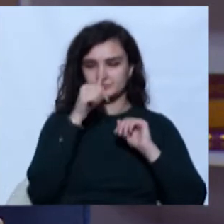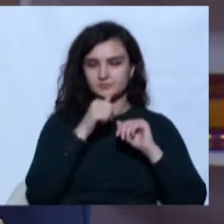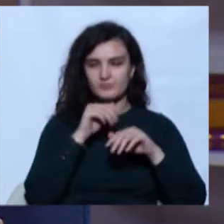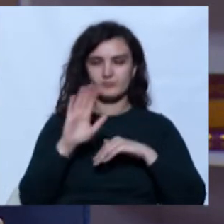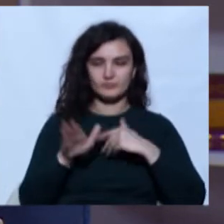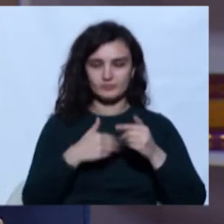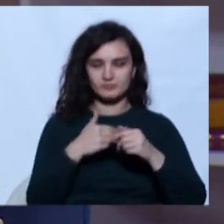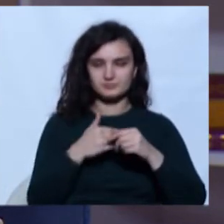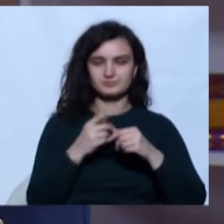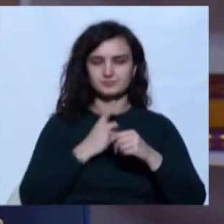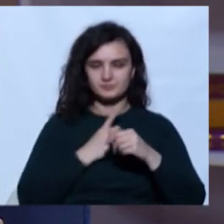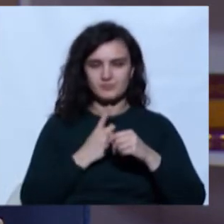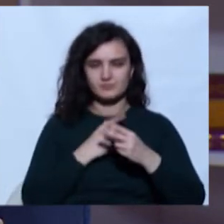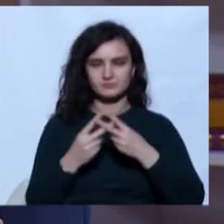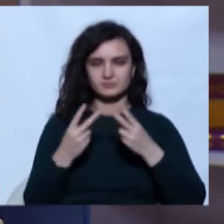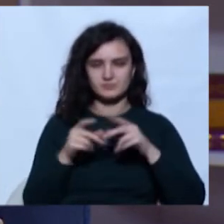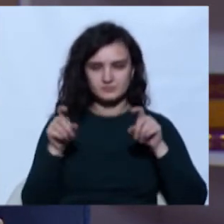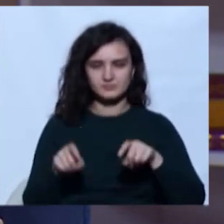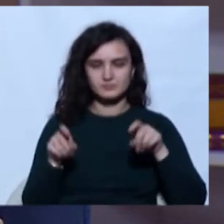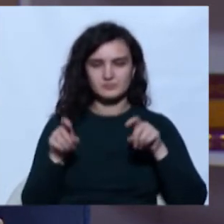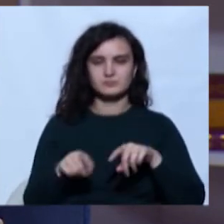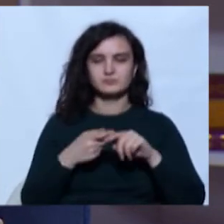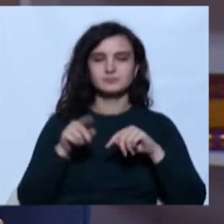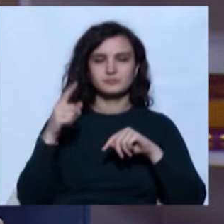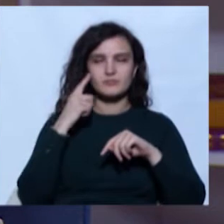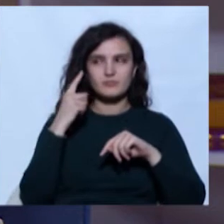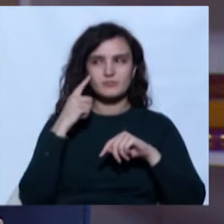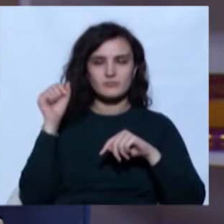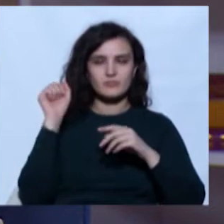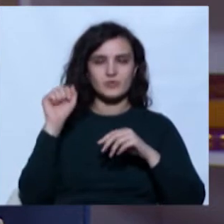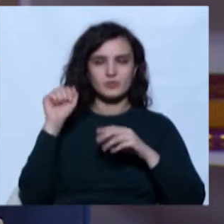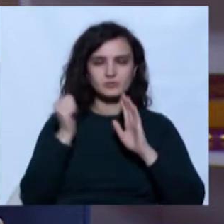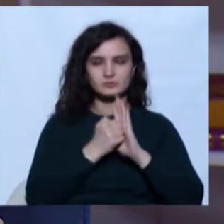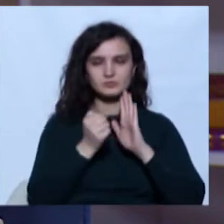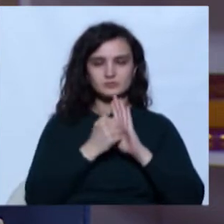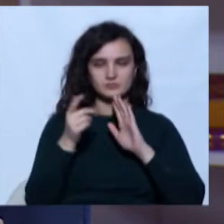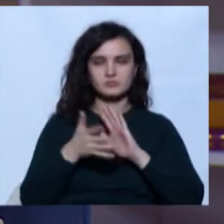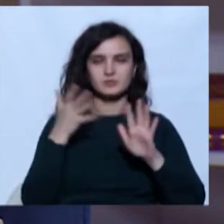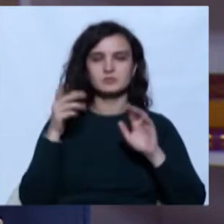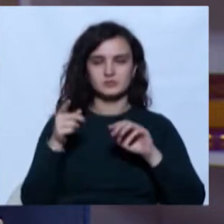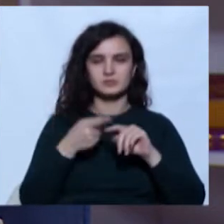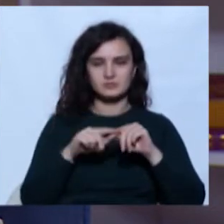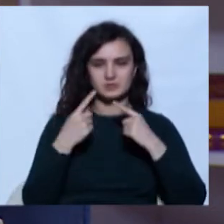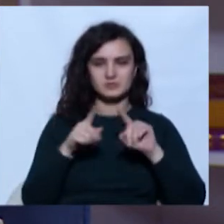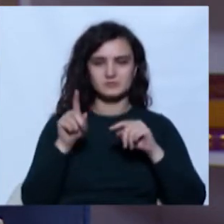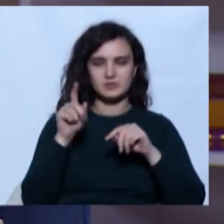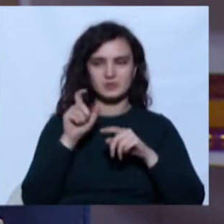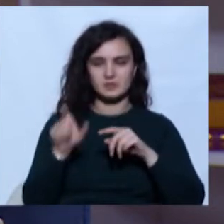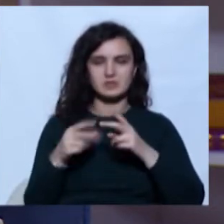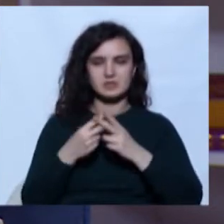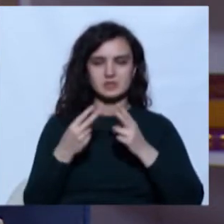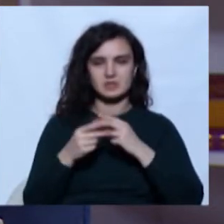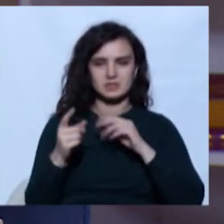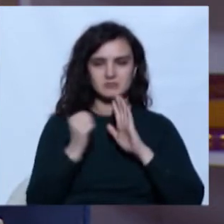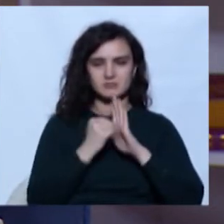there, all alone in his prison cell, he hears a knocking and realizes that another prisoner is